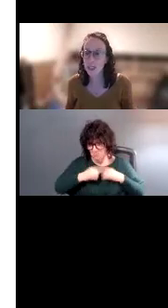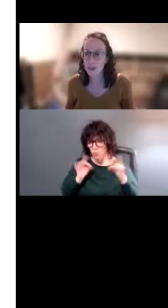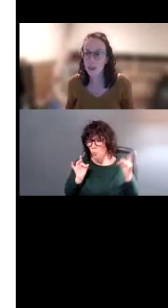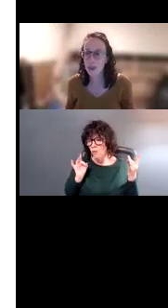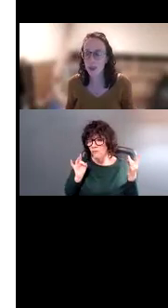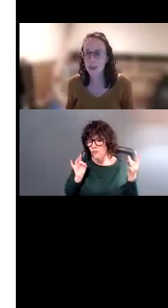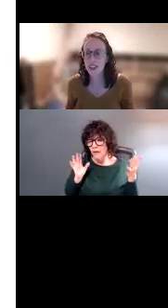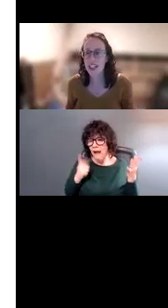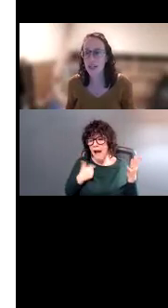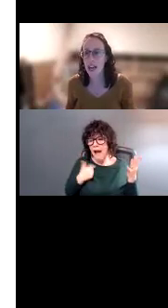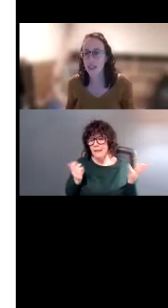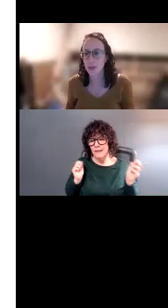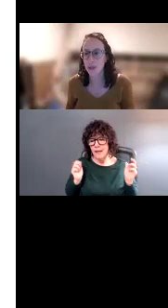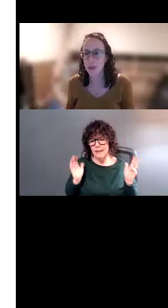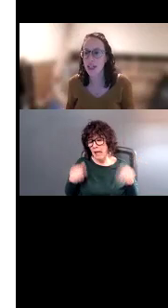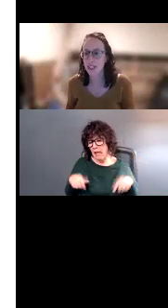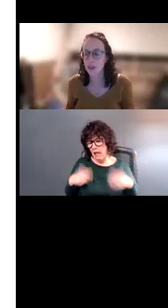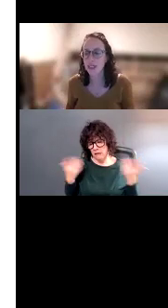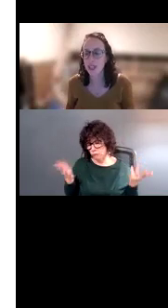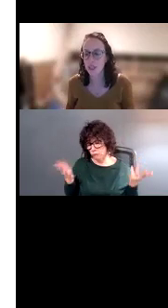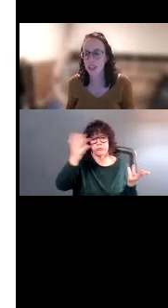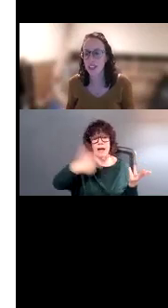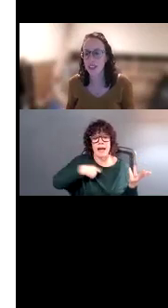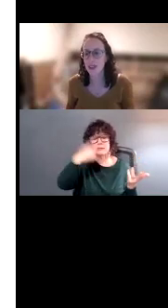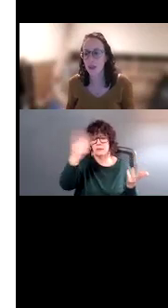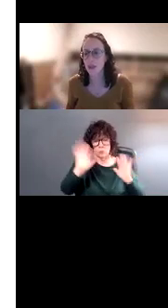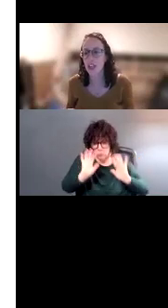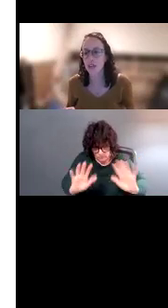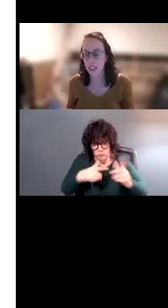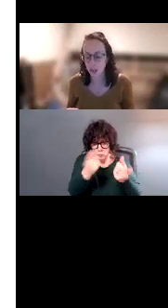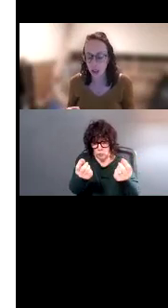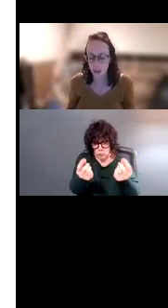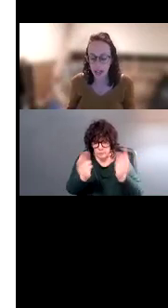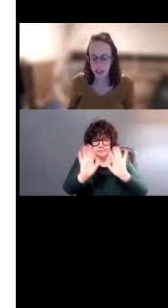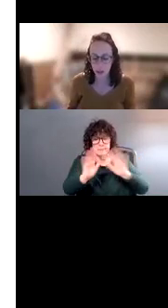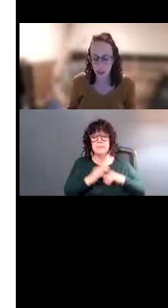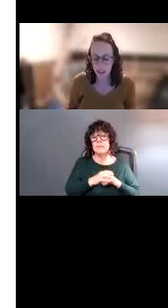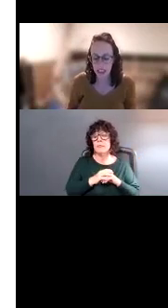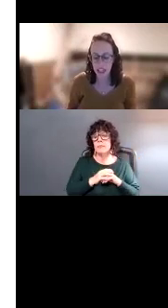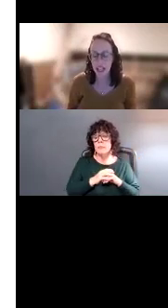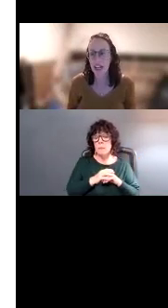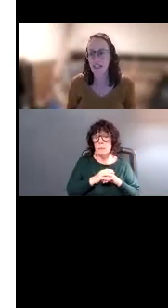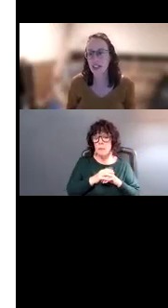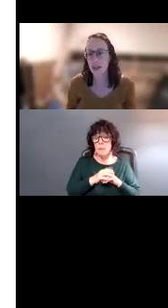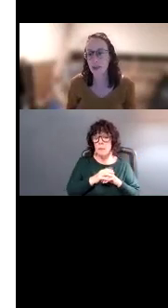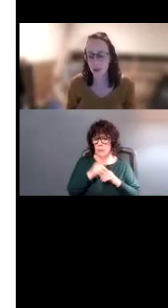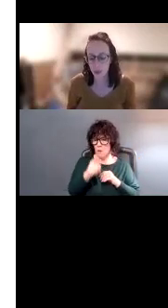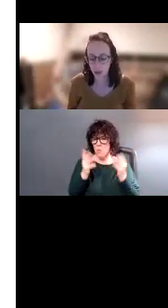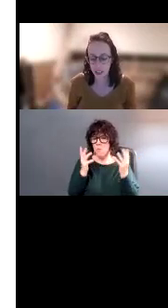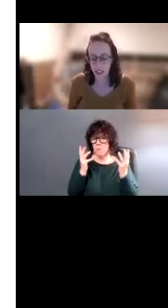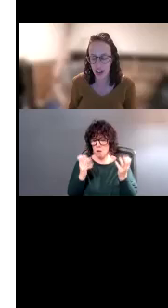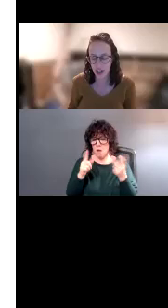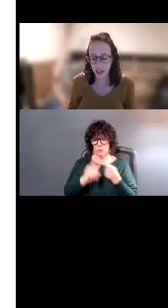if possible, use a password management service to create really strong passwords and